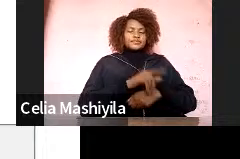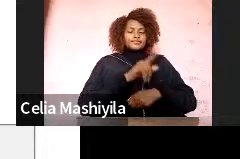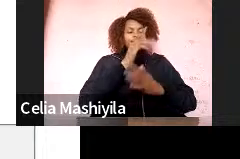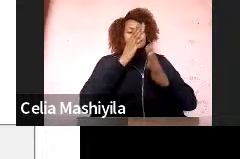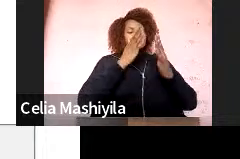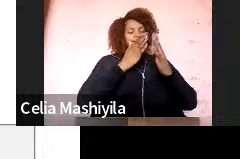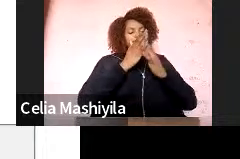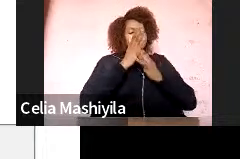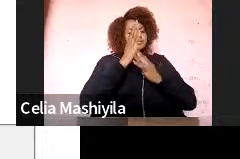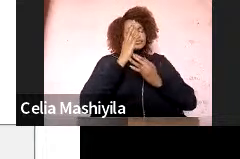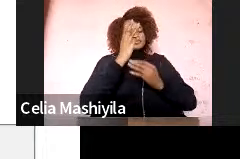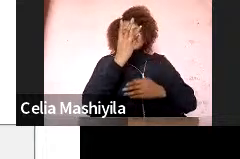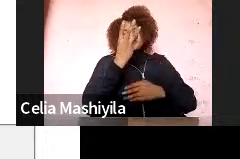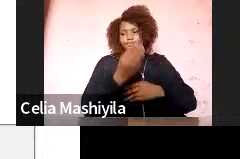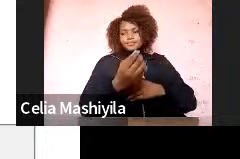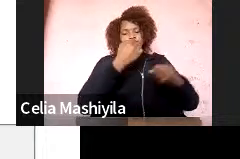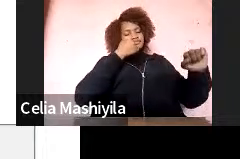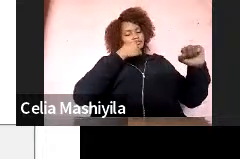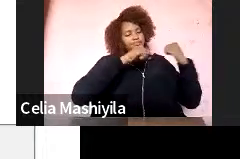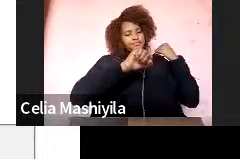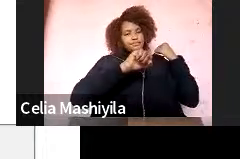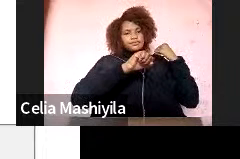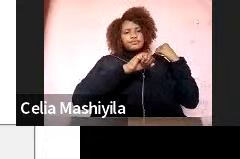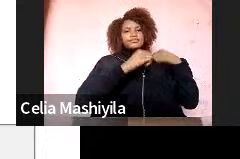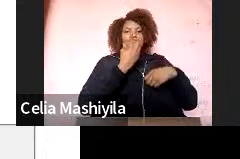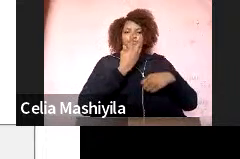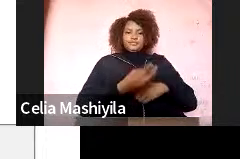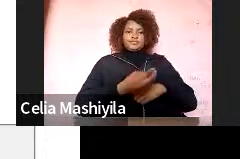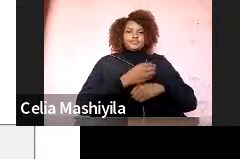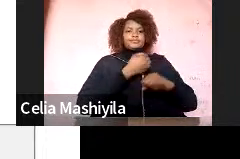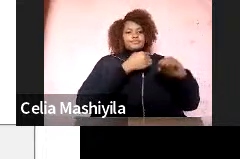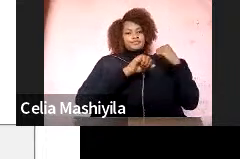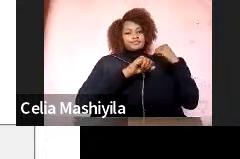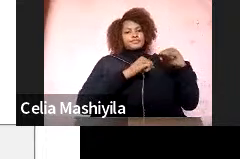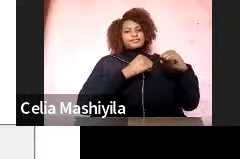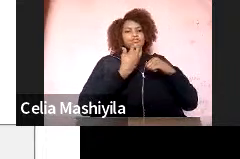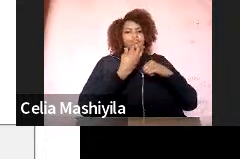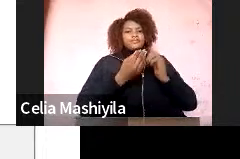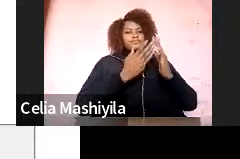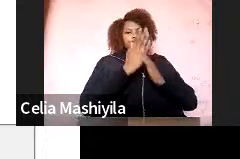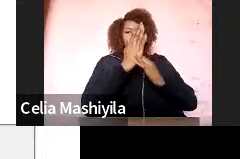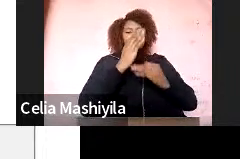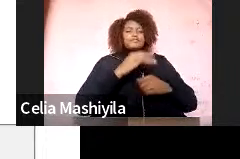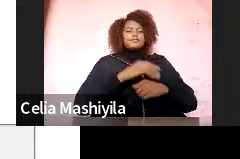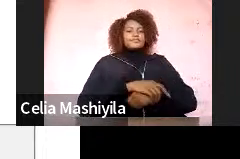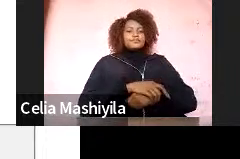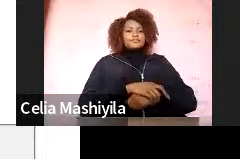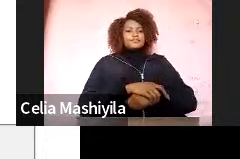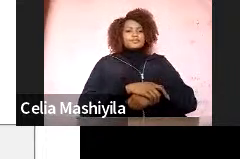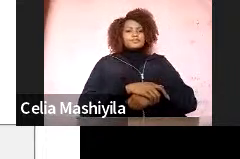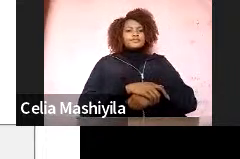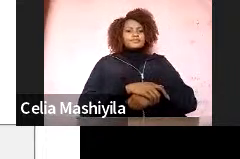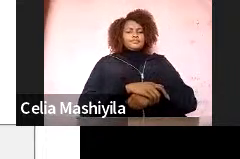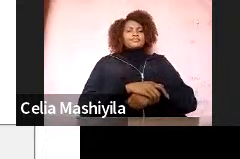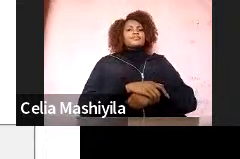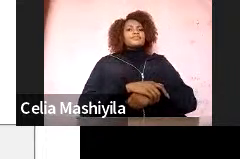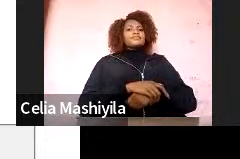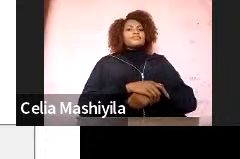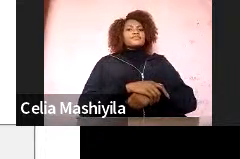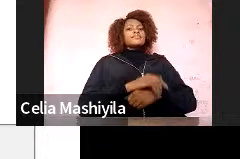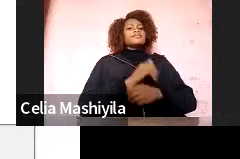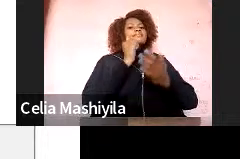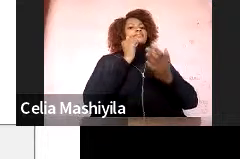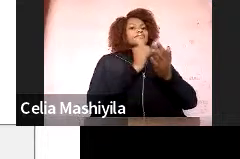to dispute. And now, there should be a process and a procedure to deal